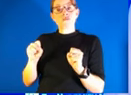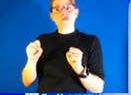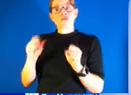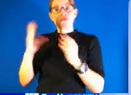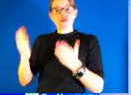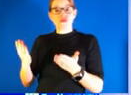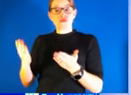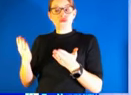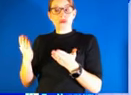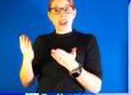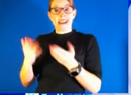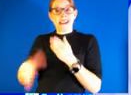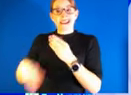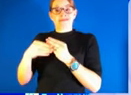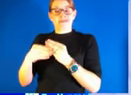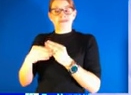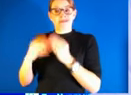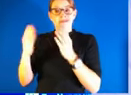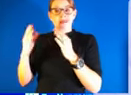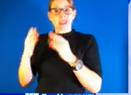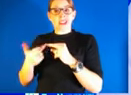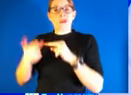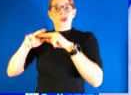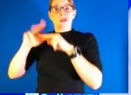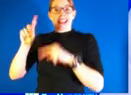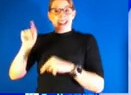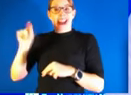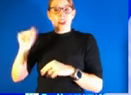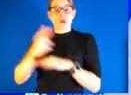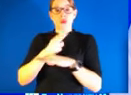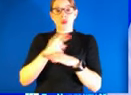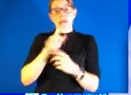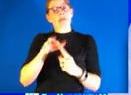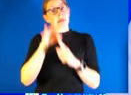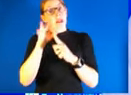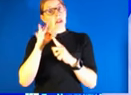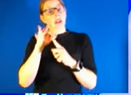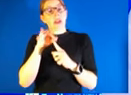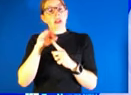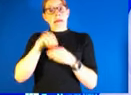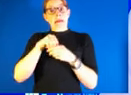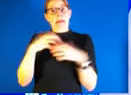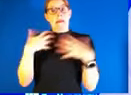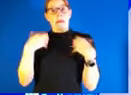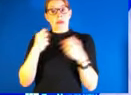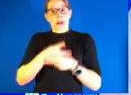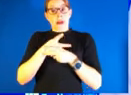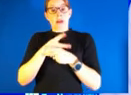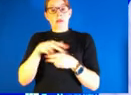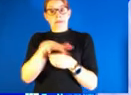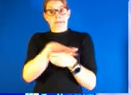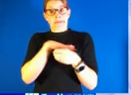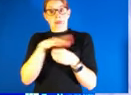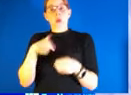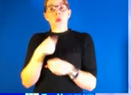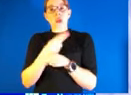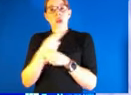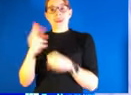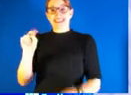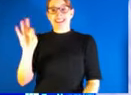data about using, especially in the healthcare setting, we do use